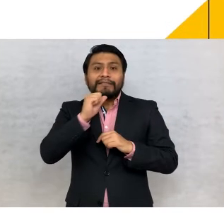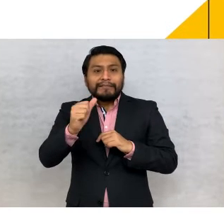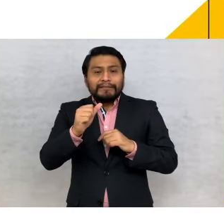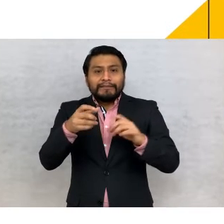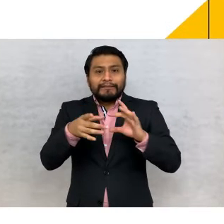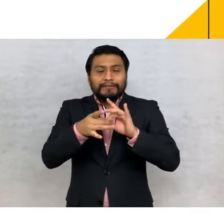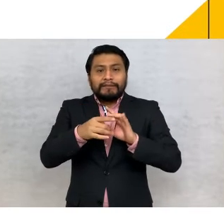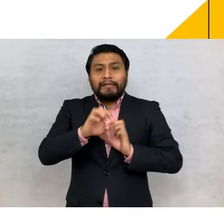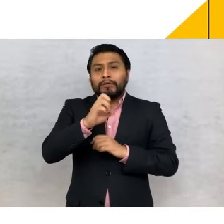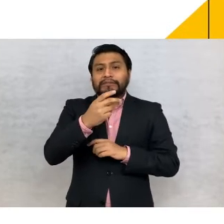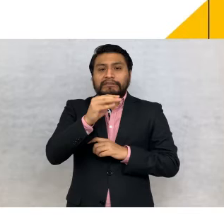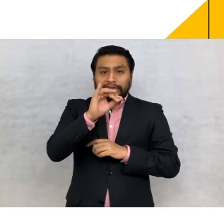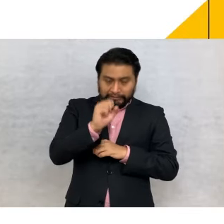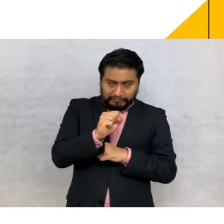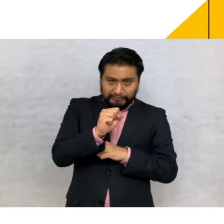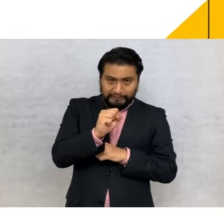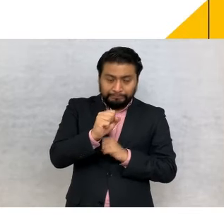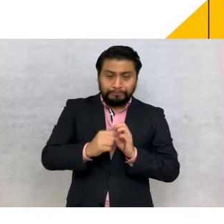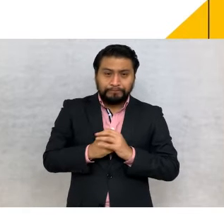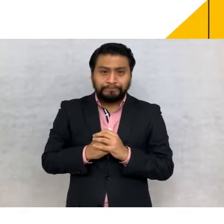Latin eugenics.